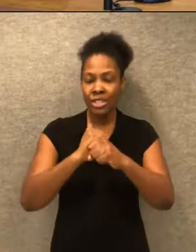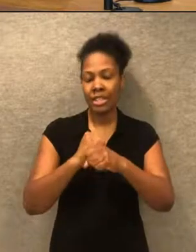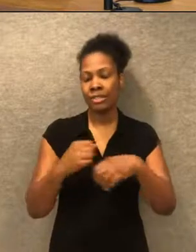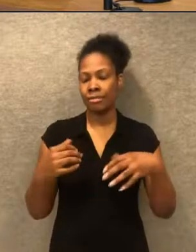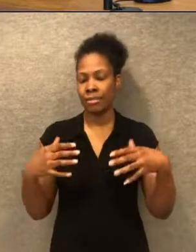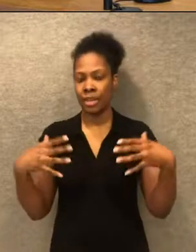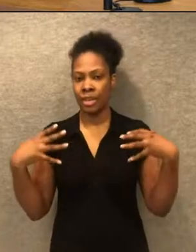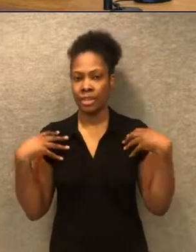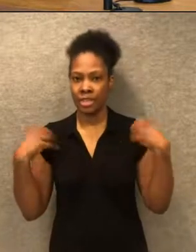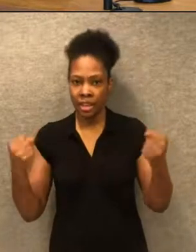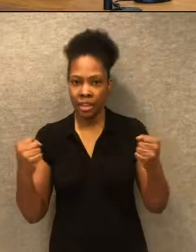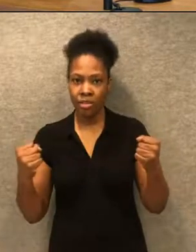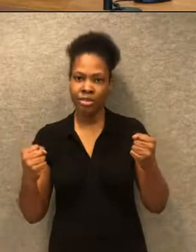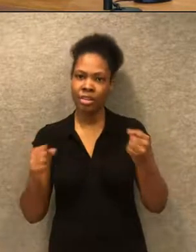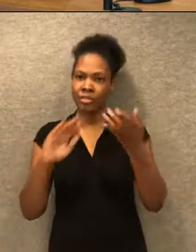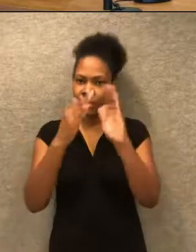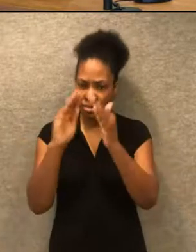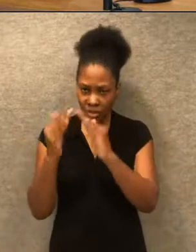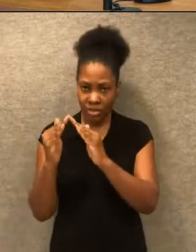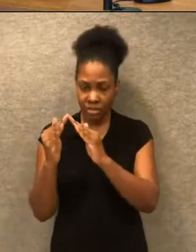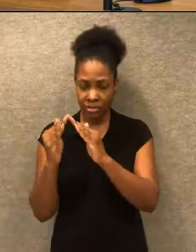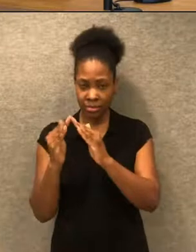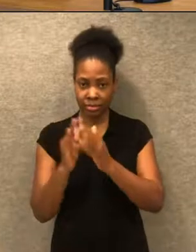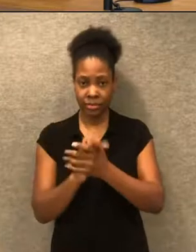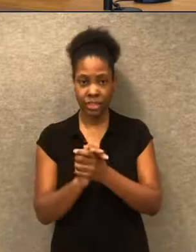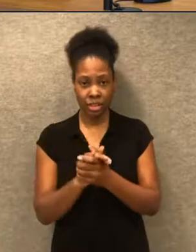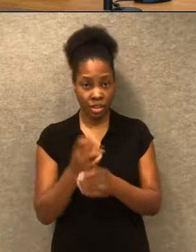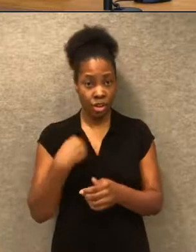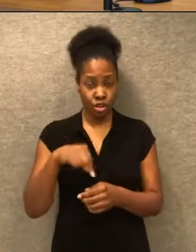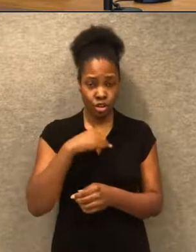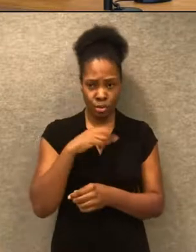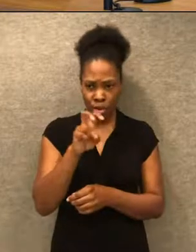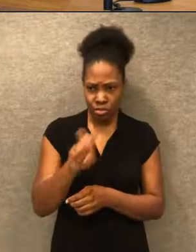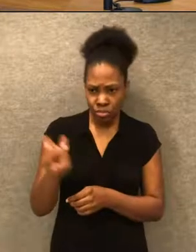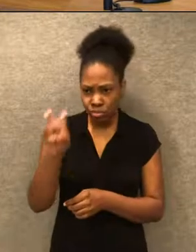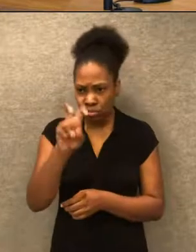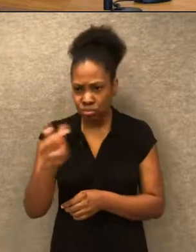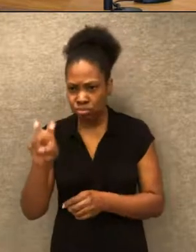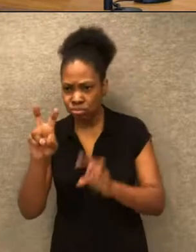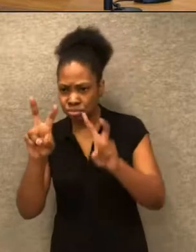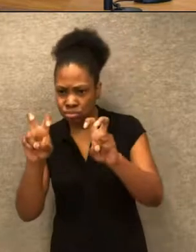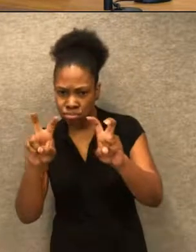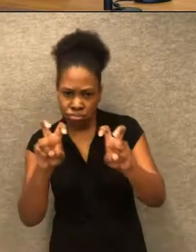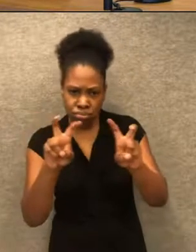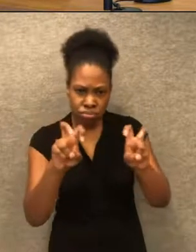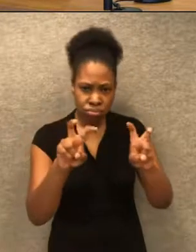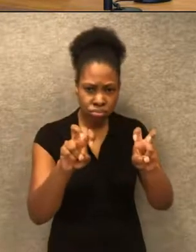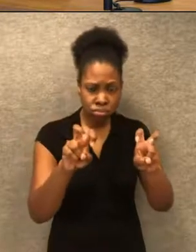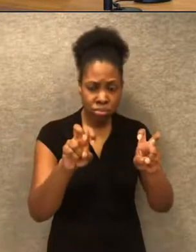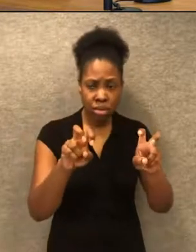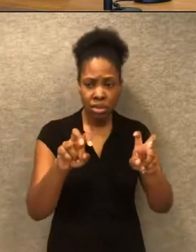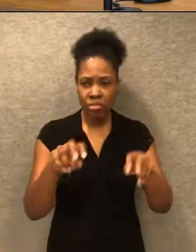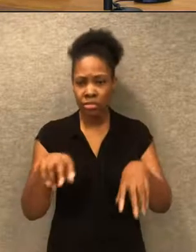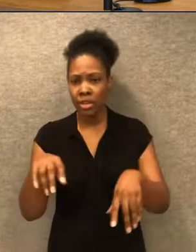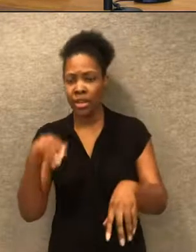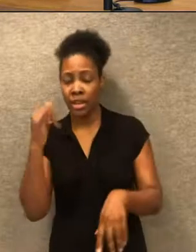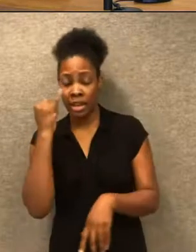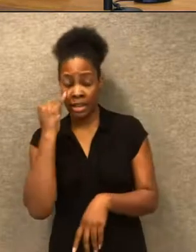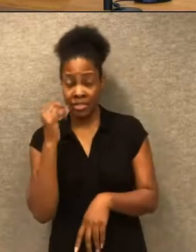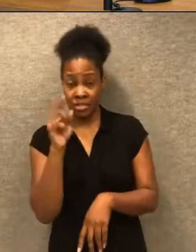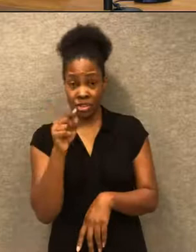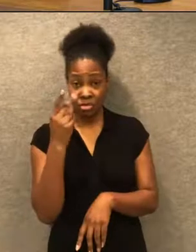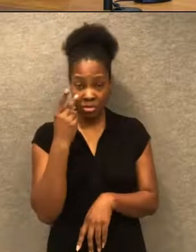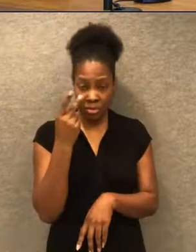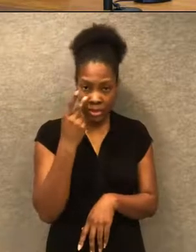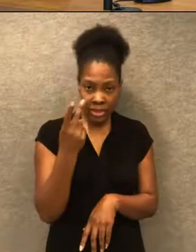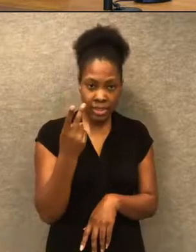able to gauge that. So we are canvassing. If you do come across, if you or anybody else really within the city come